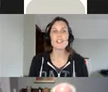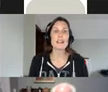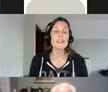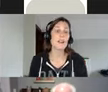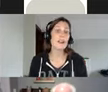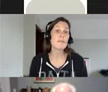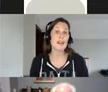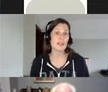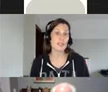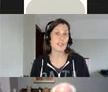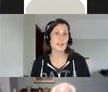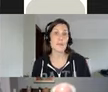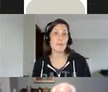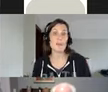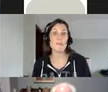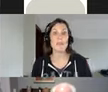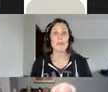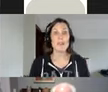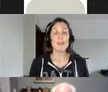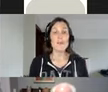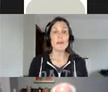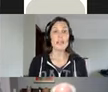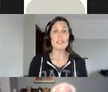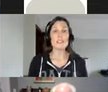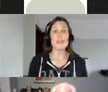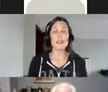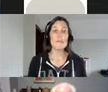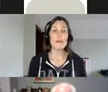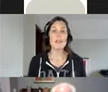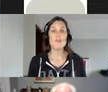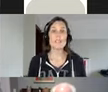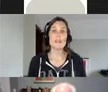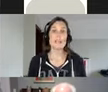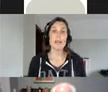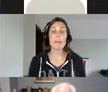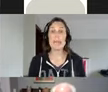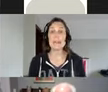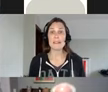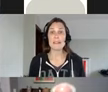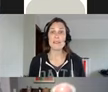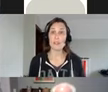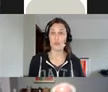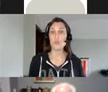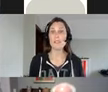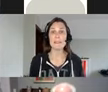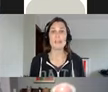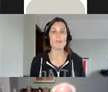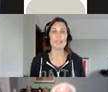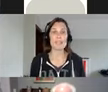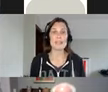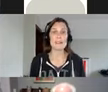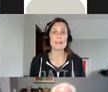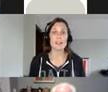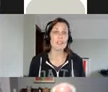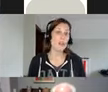Esri's ArcGIS Online product, just to name a few. We've made it so that anybody who wants to make a map can, and there are the tools to make it